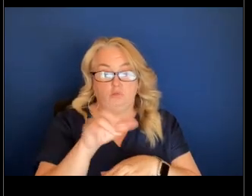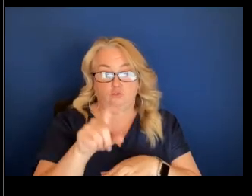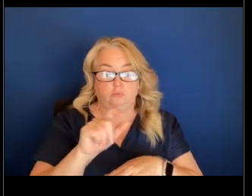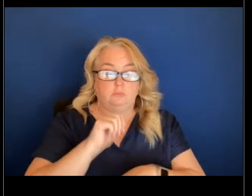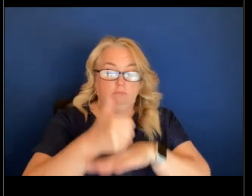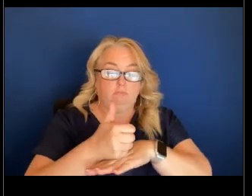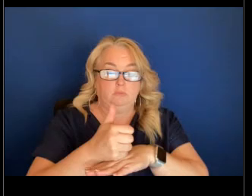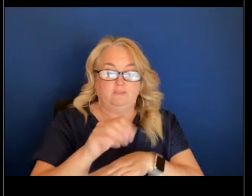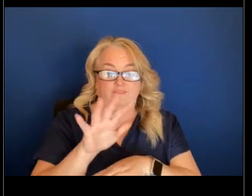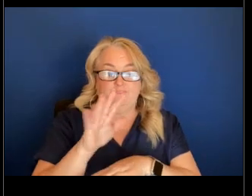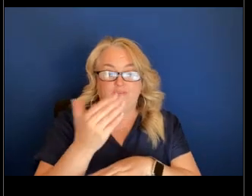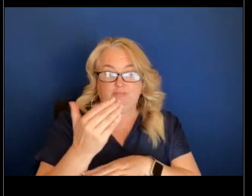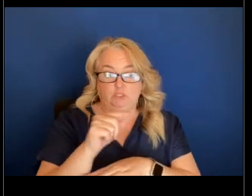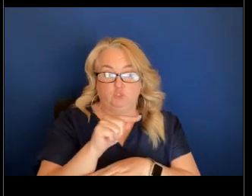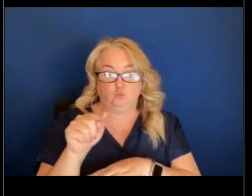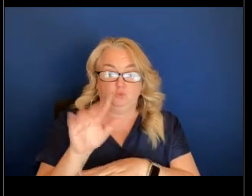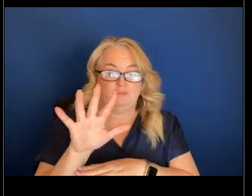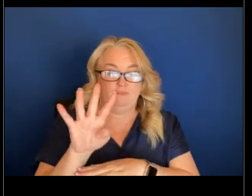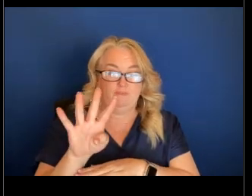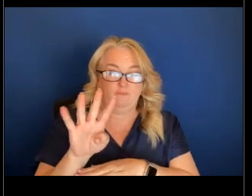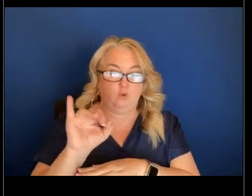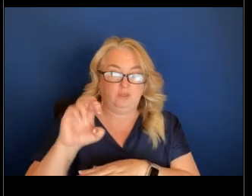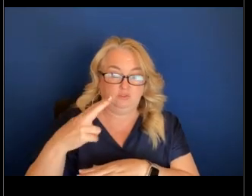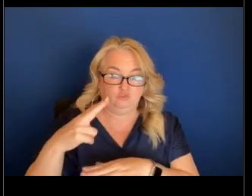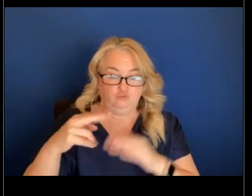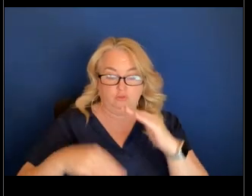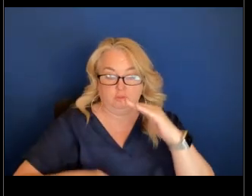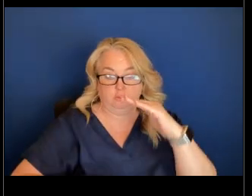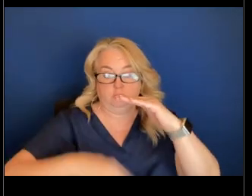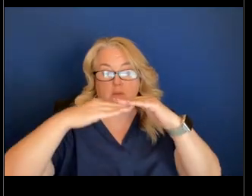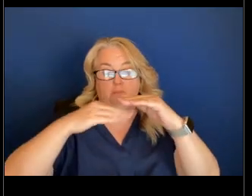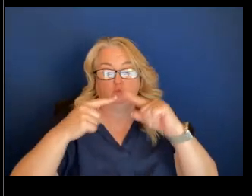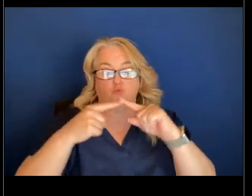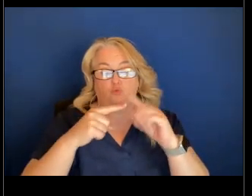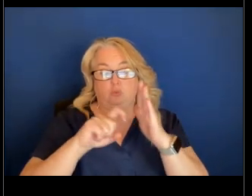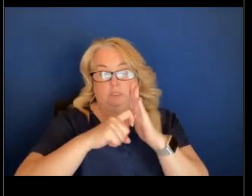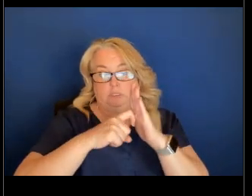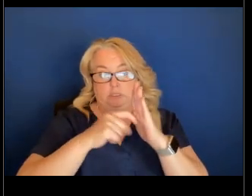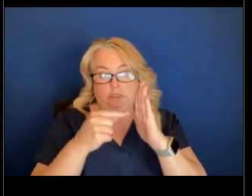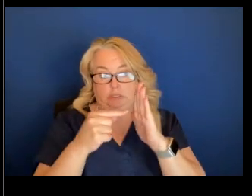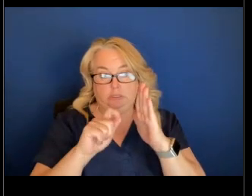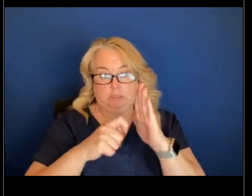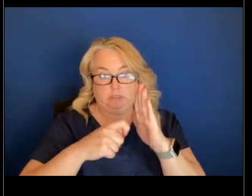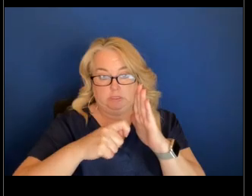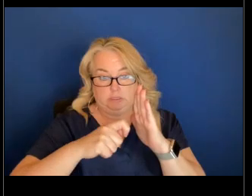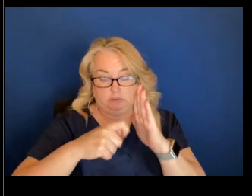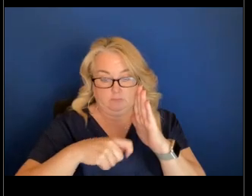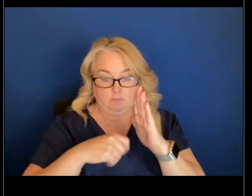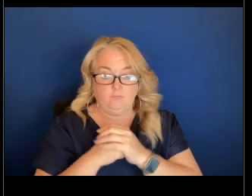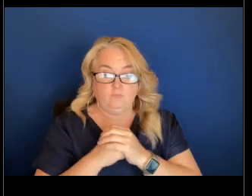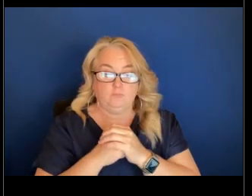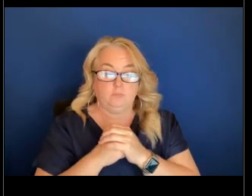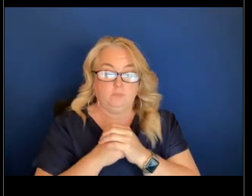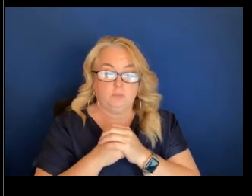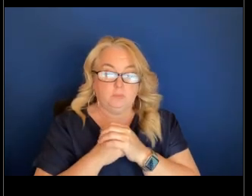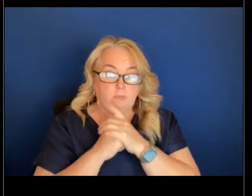to 54 inches above the floor to the highest operable part, that is the key.